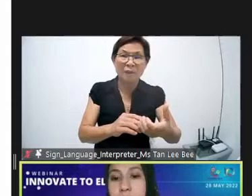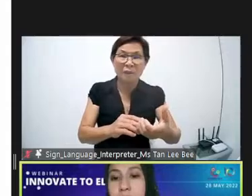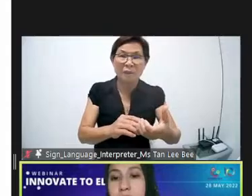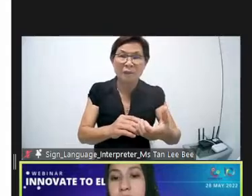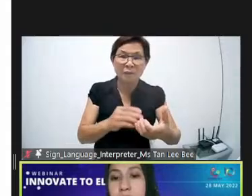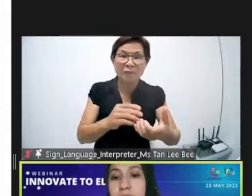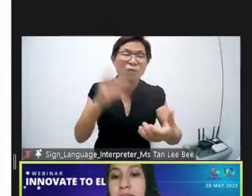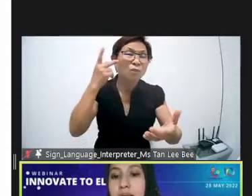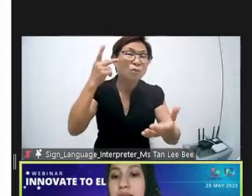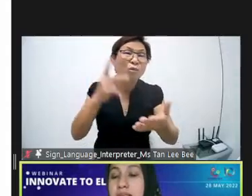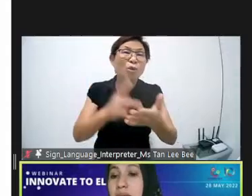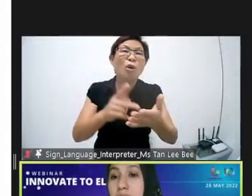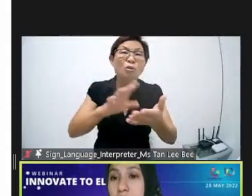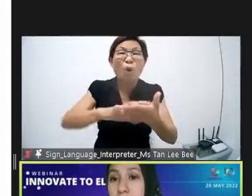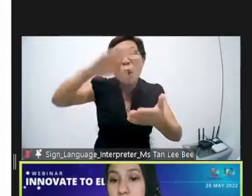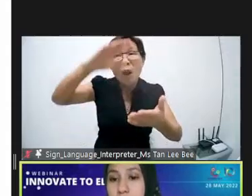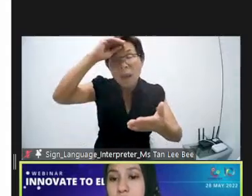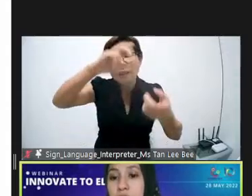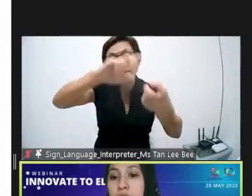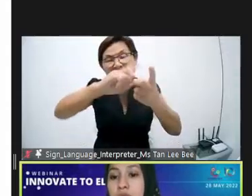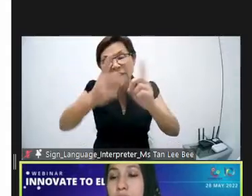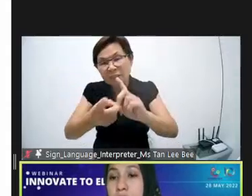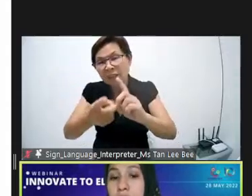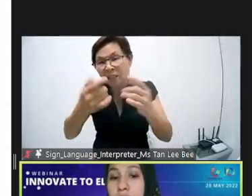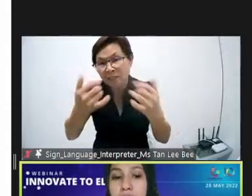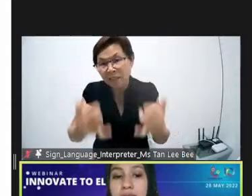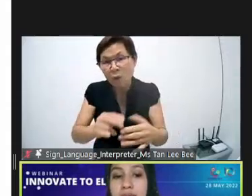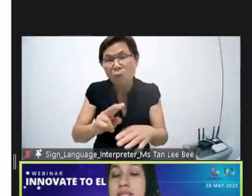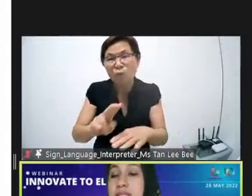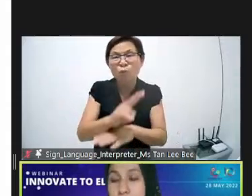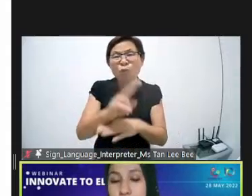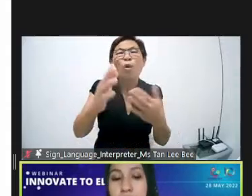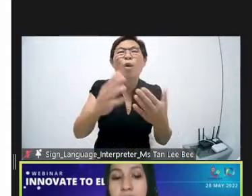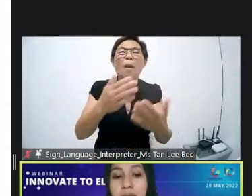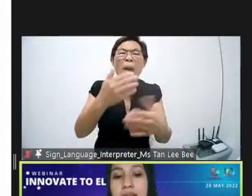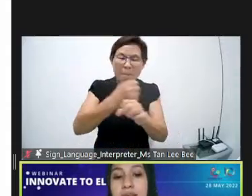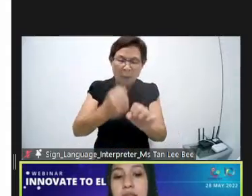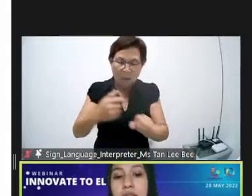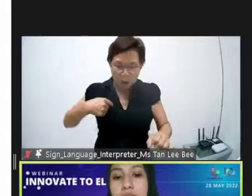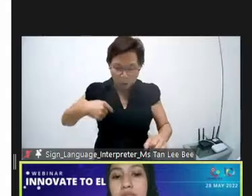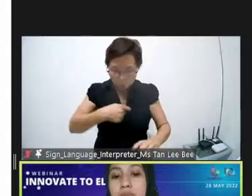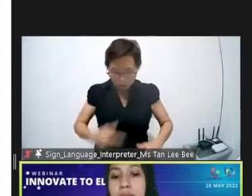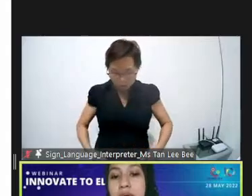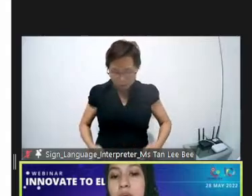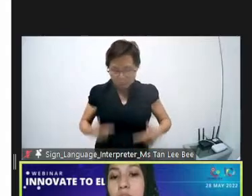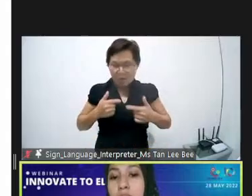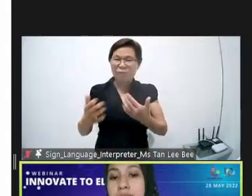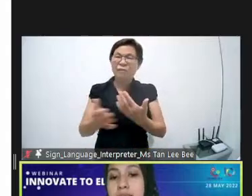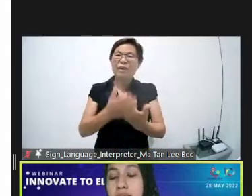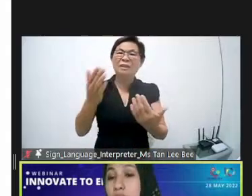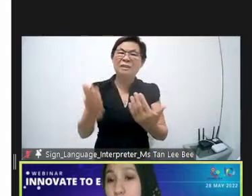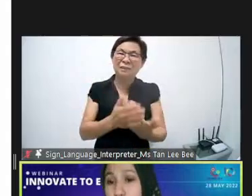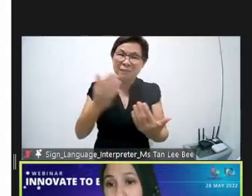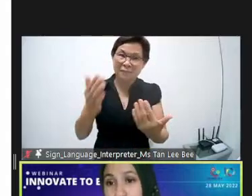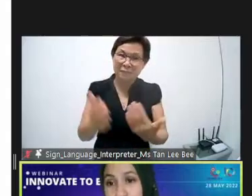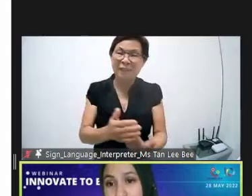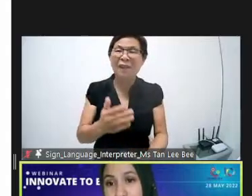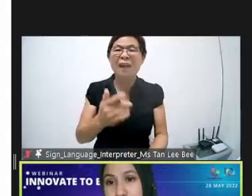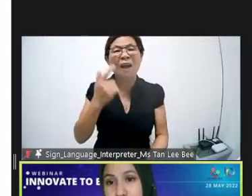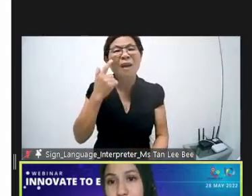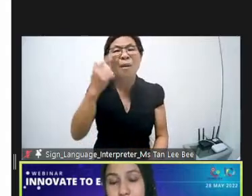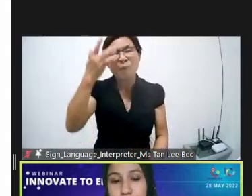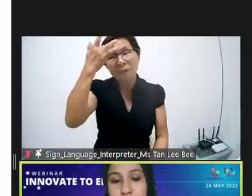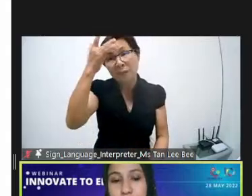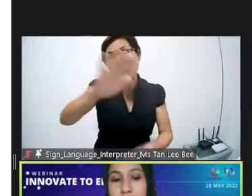know digital media that is currently used to make life easier and get used to being wise in using